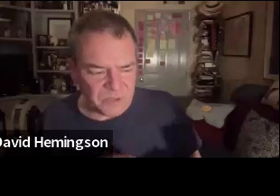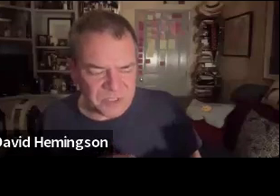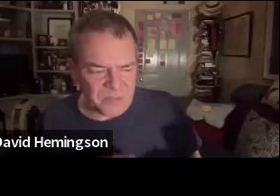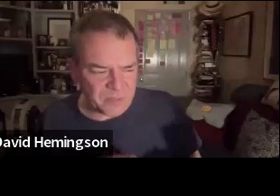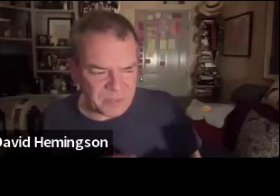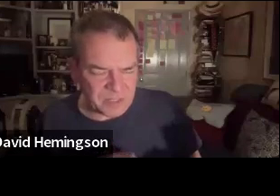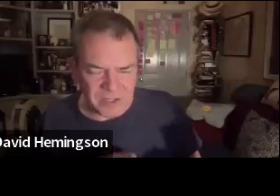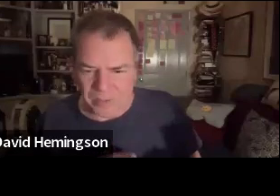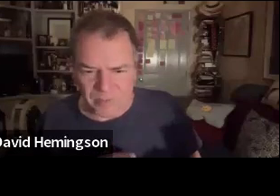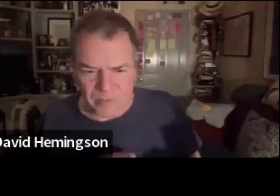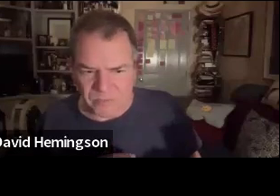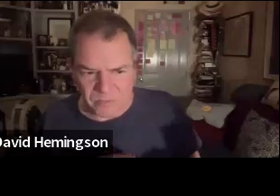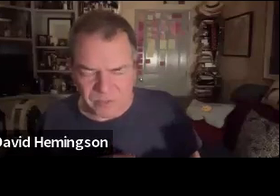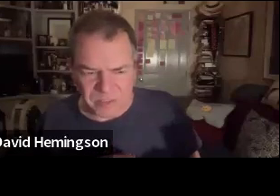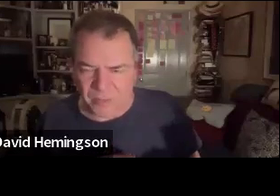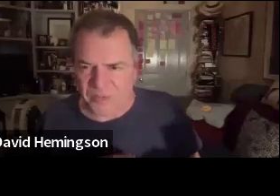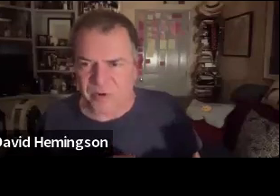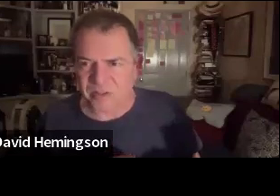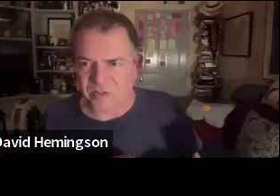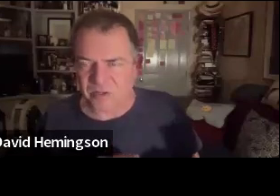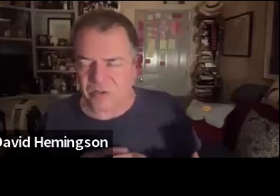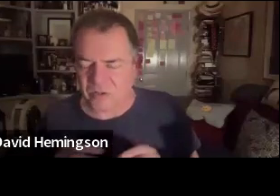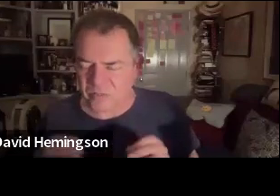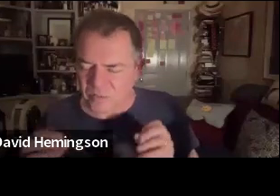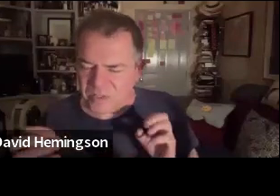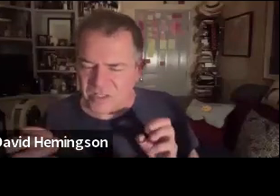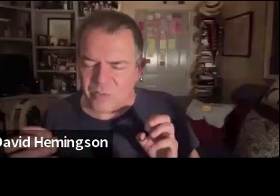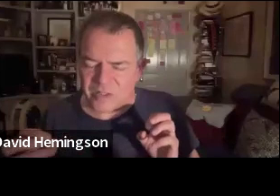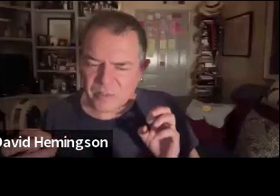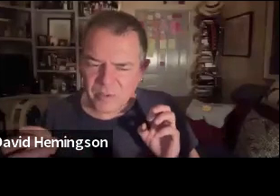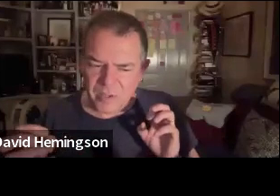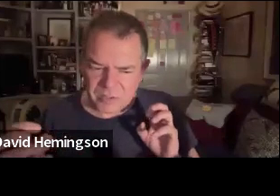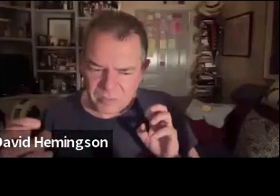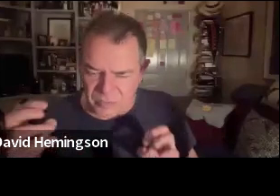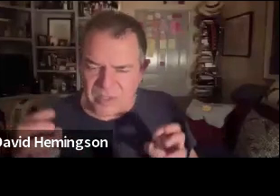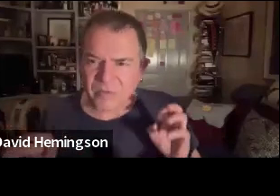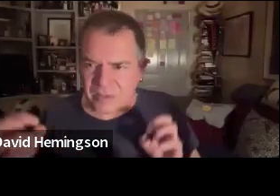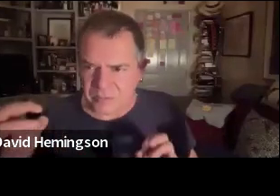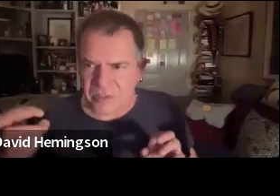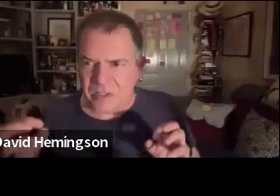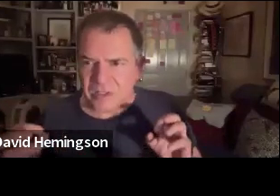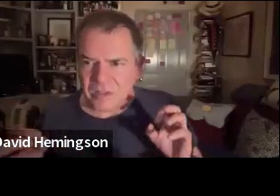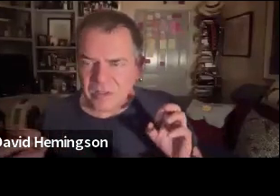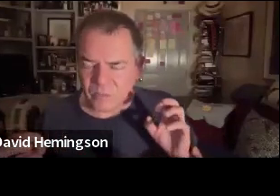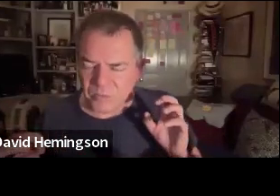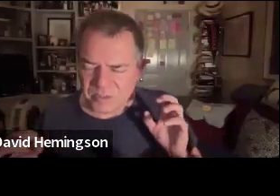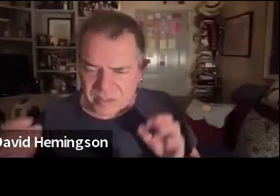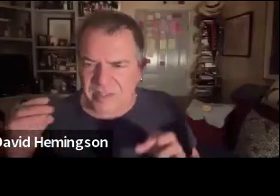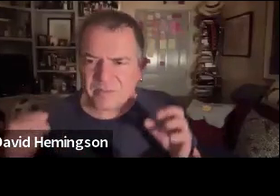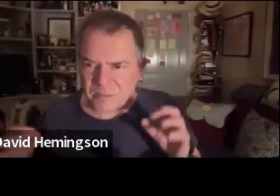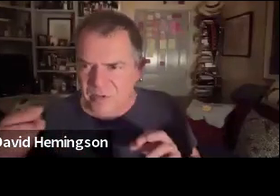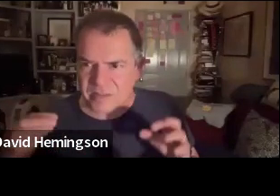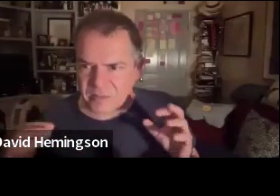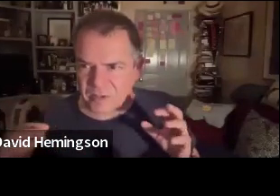of using my sitcom experience to sort of to insinuate some comedic rhythms that will be